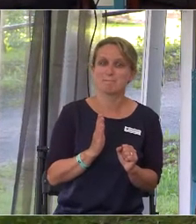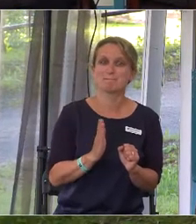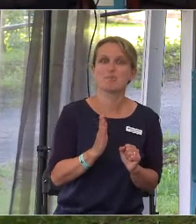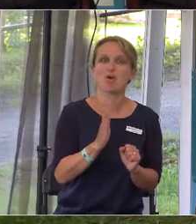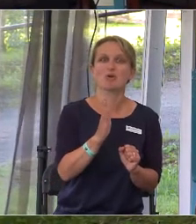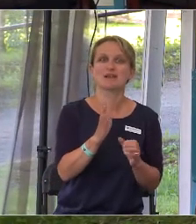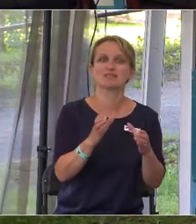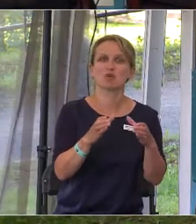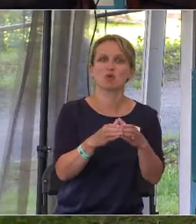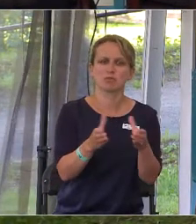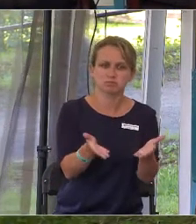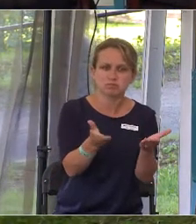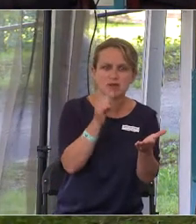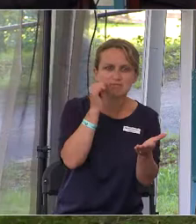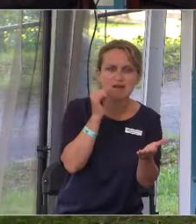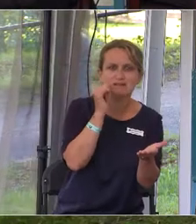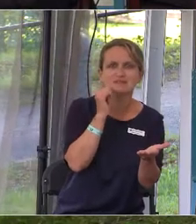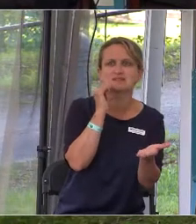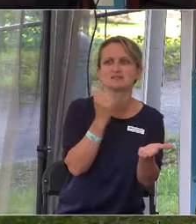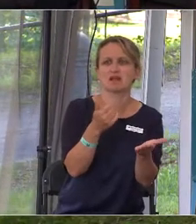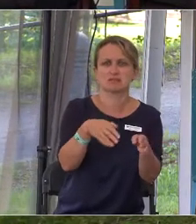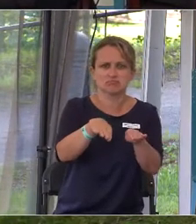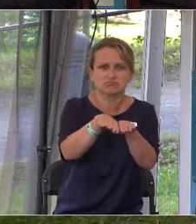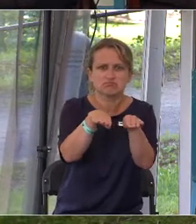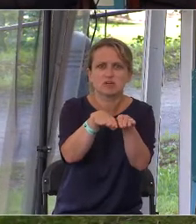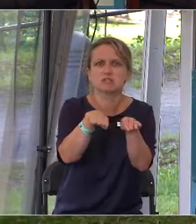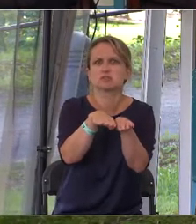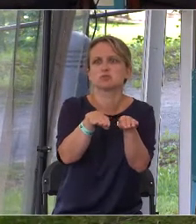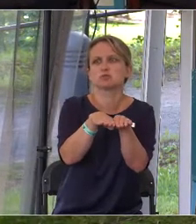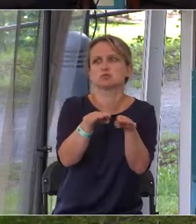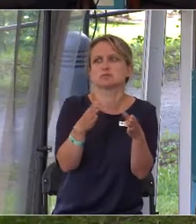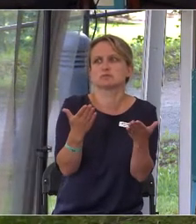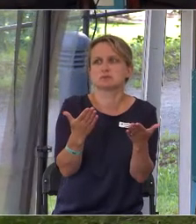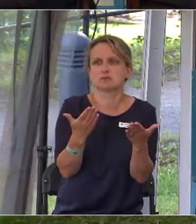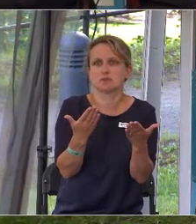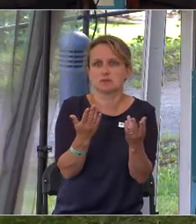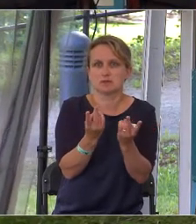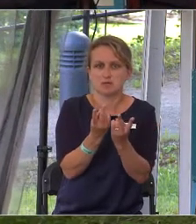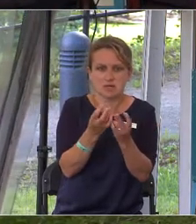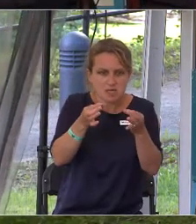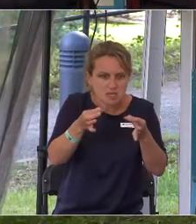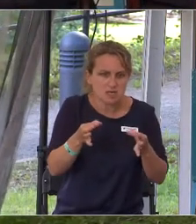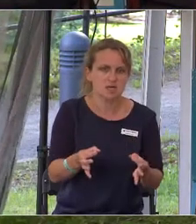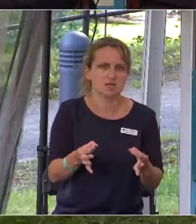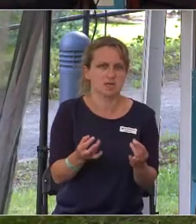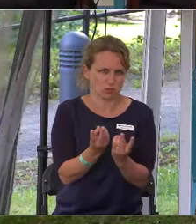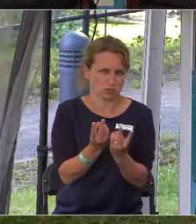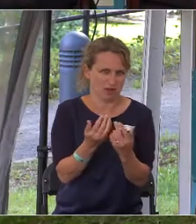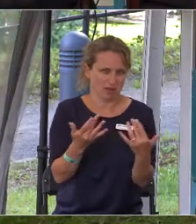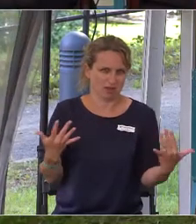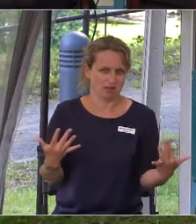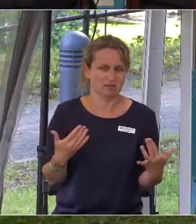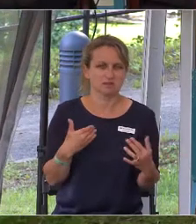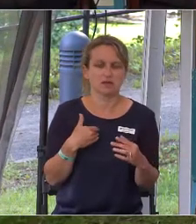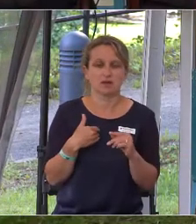rights, gender equality, pro maybe productive rights. And so on, and that's something